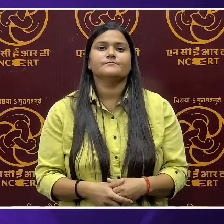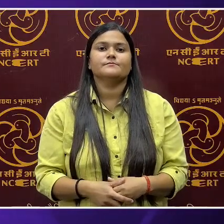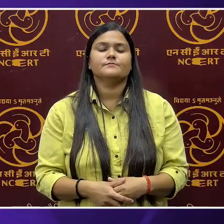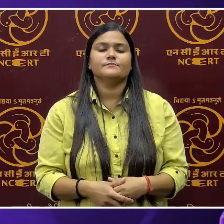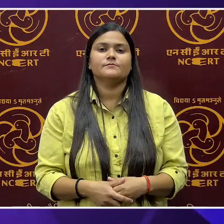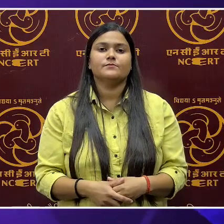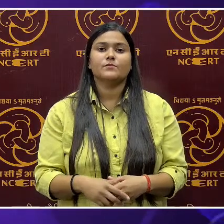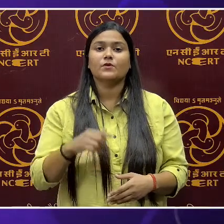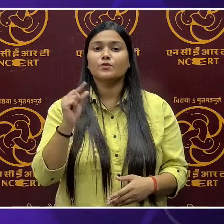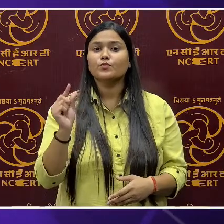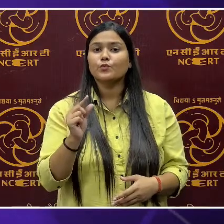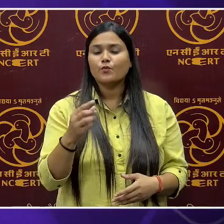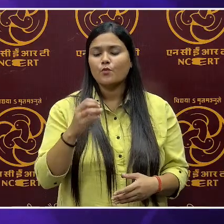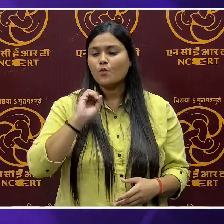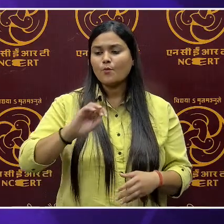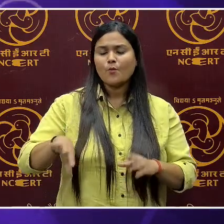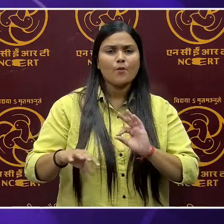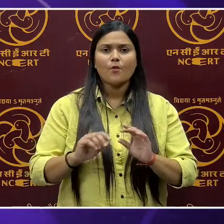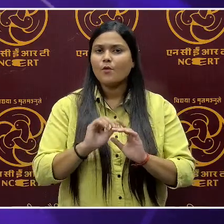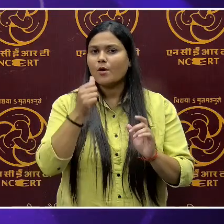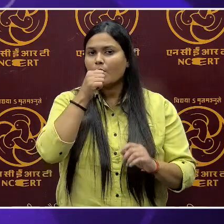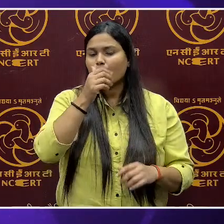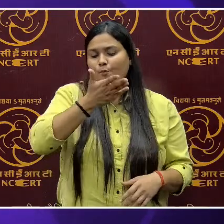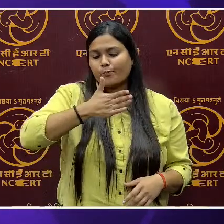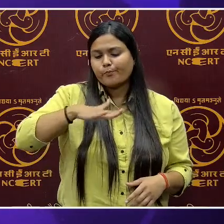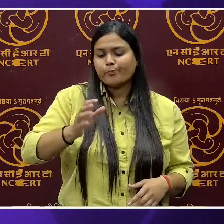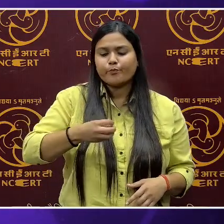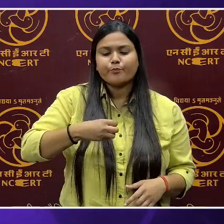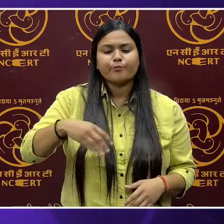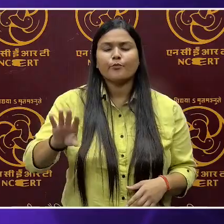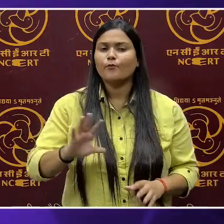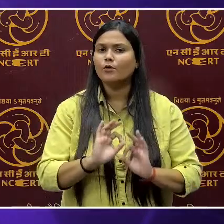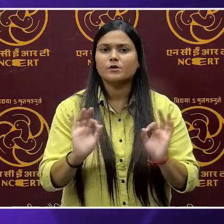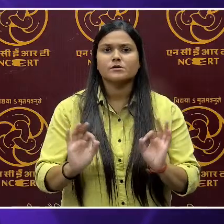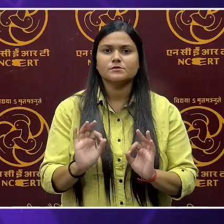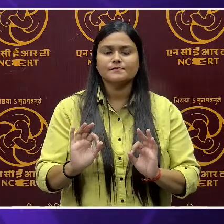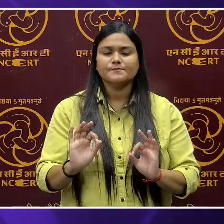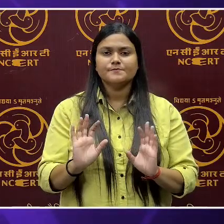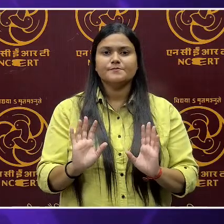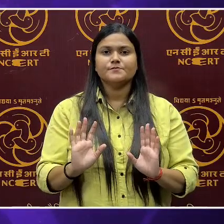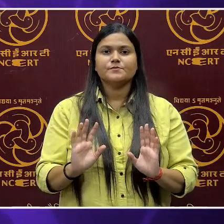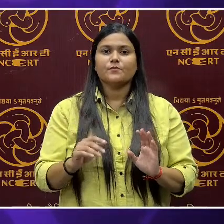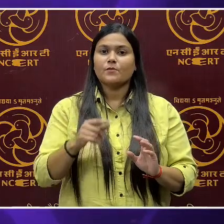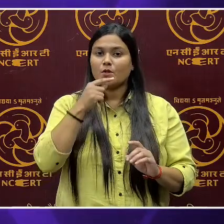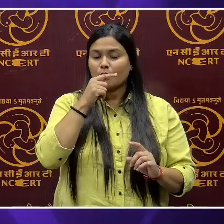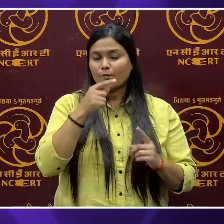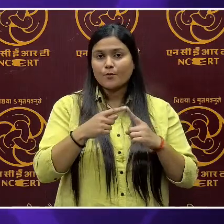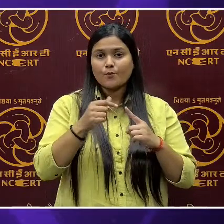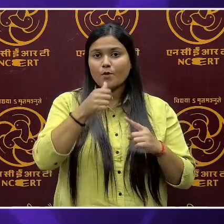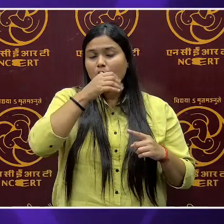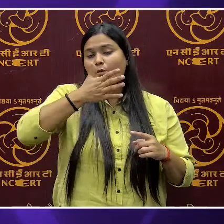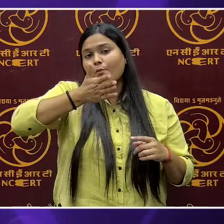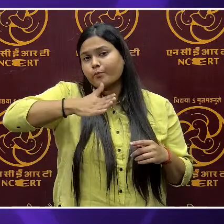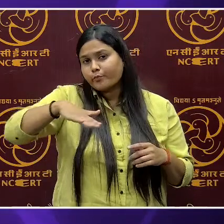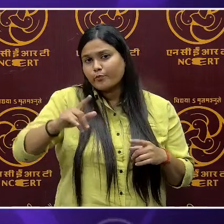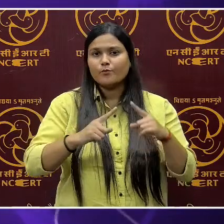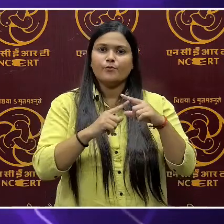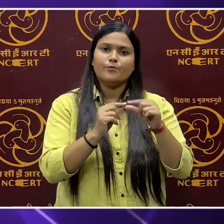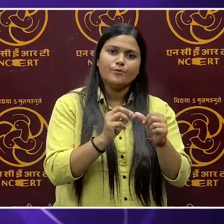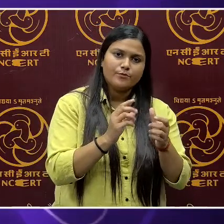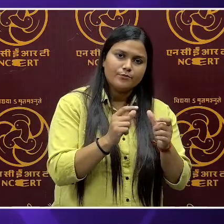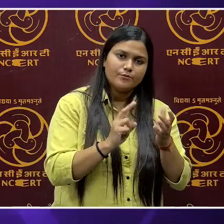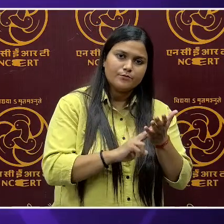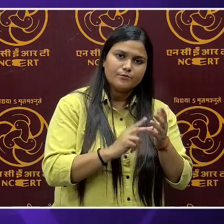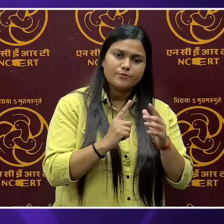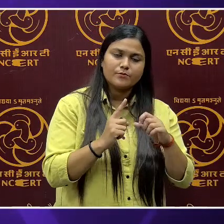should use things like a watering can which does not waste a lot of water, and we can